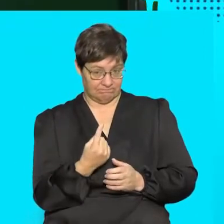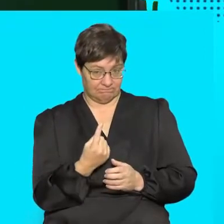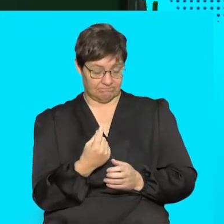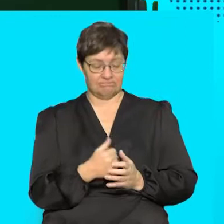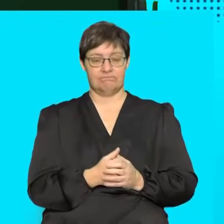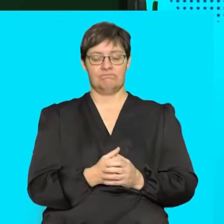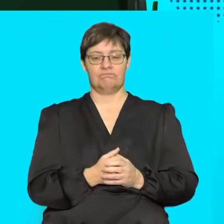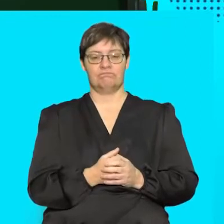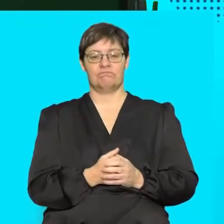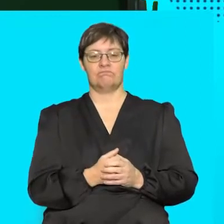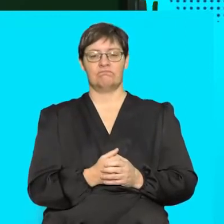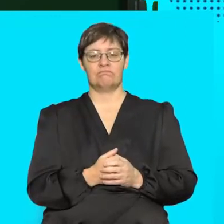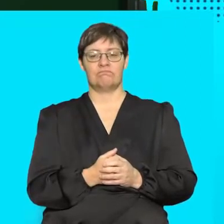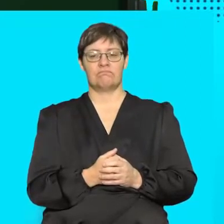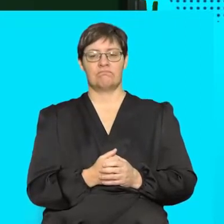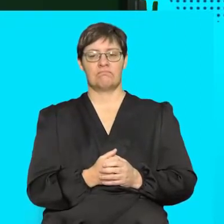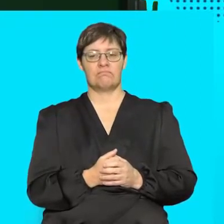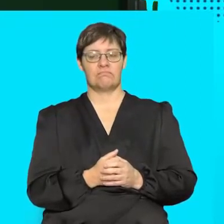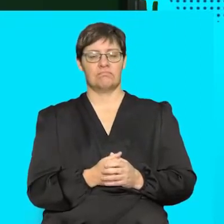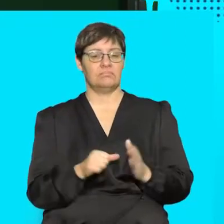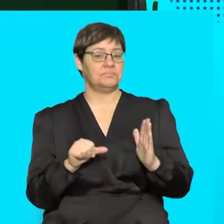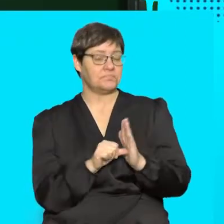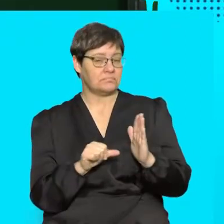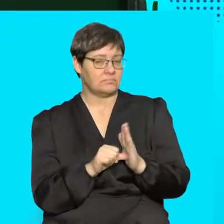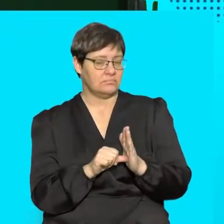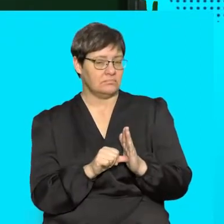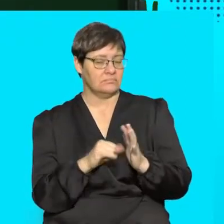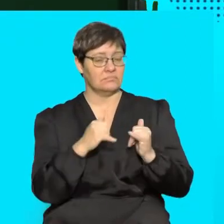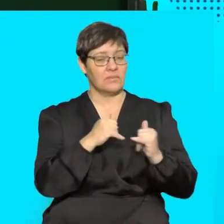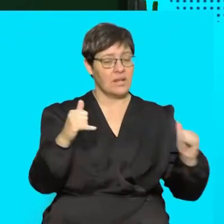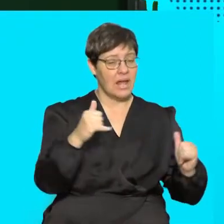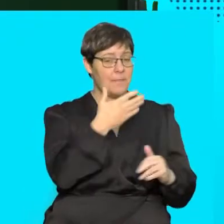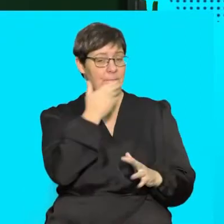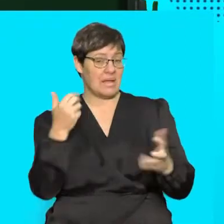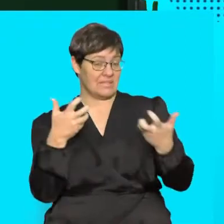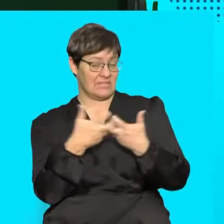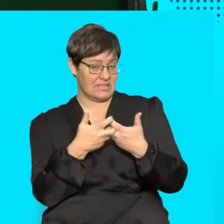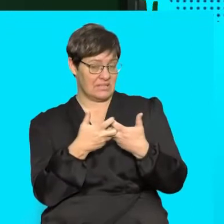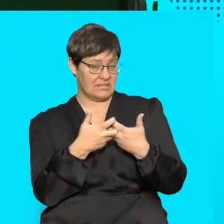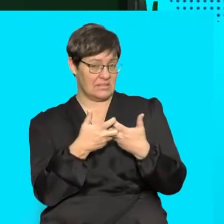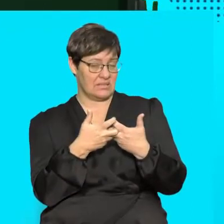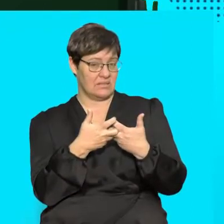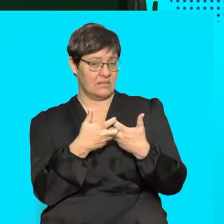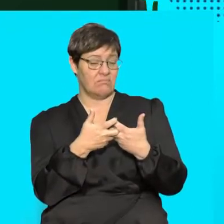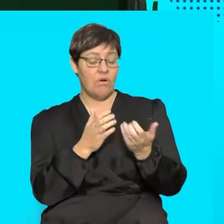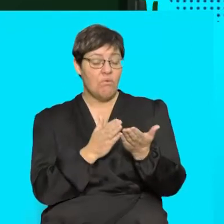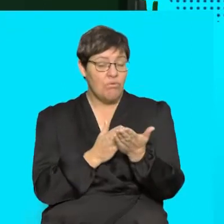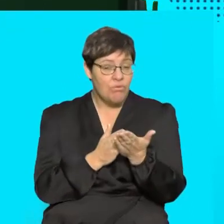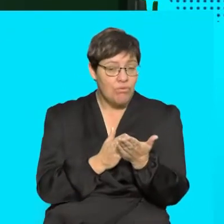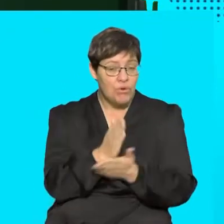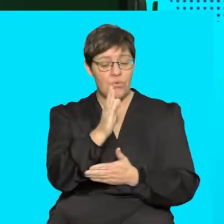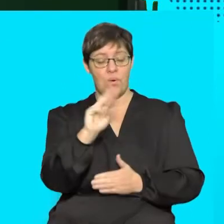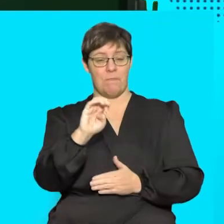together? And what is important that the line of best fit must